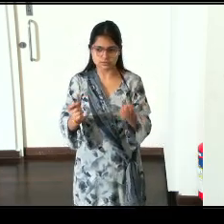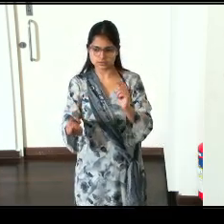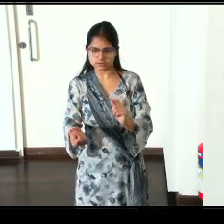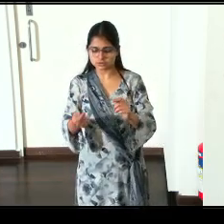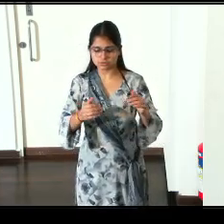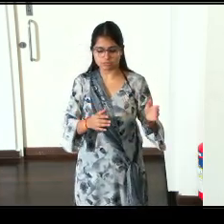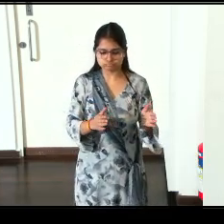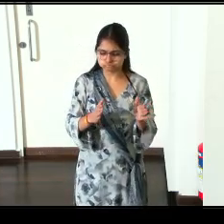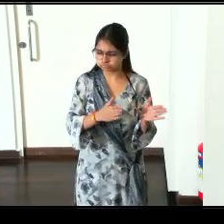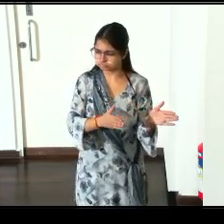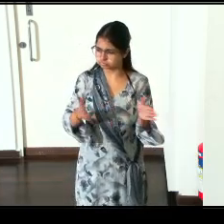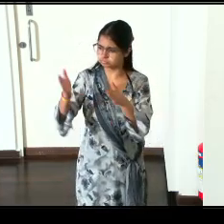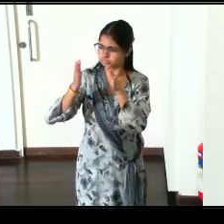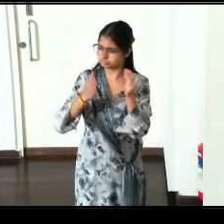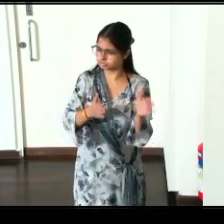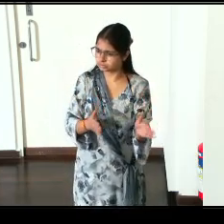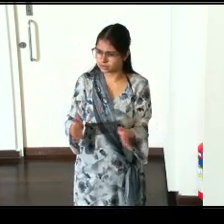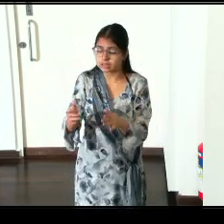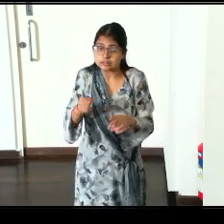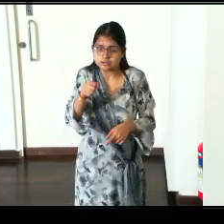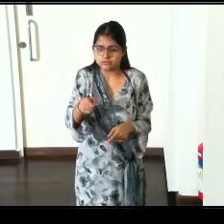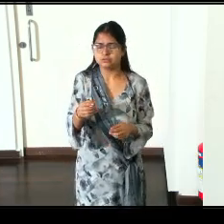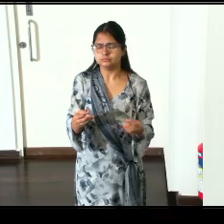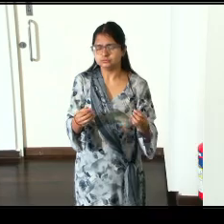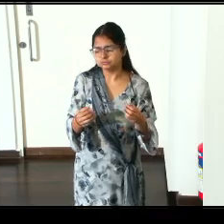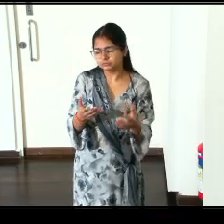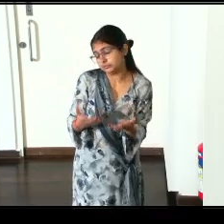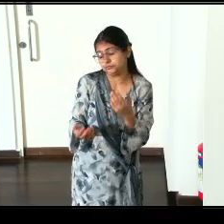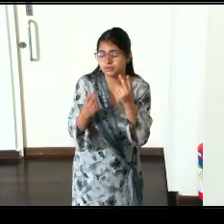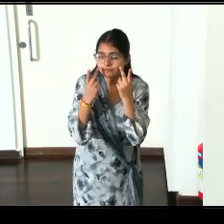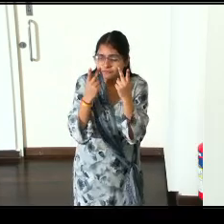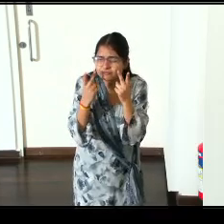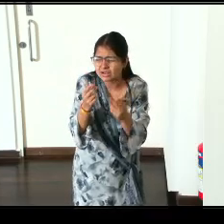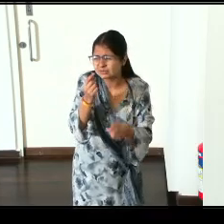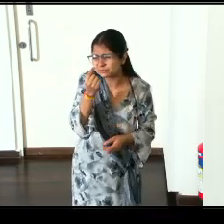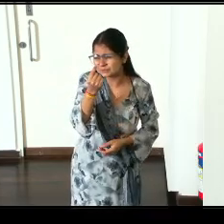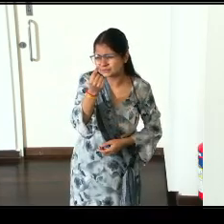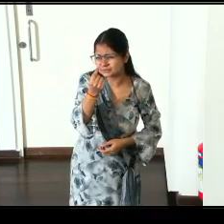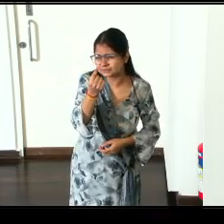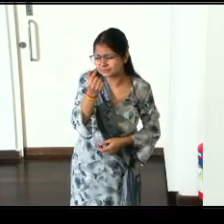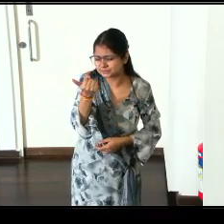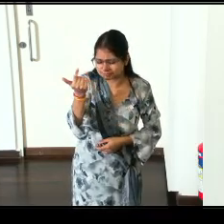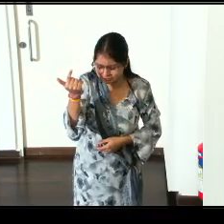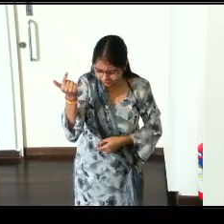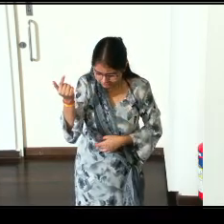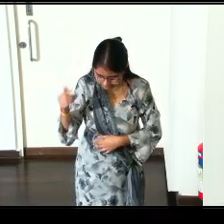find, we may find a certain kind of, what shall we say,